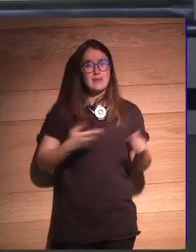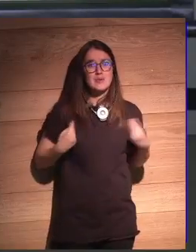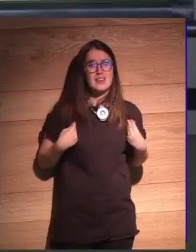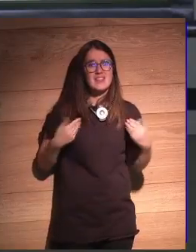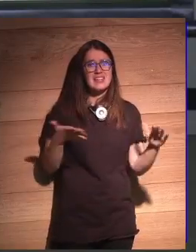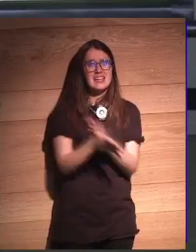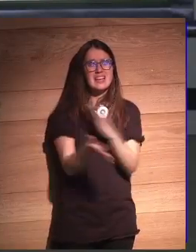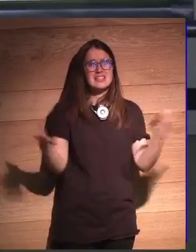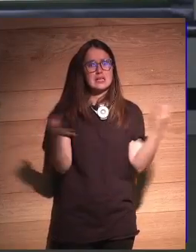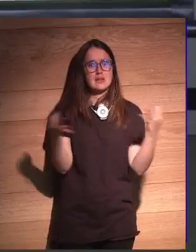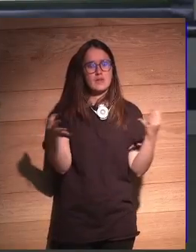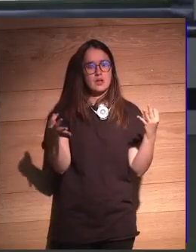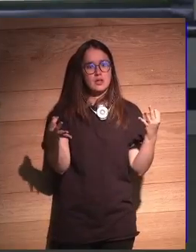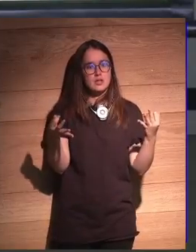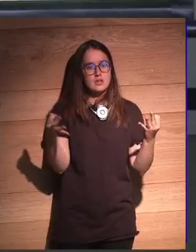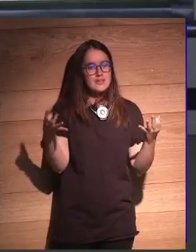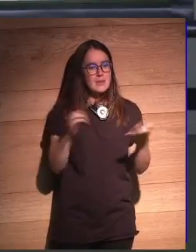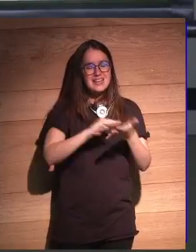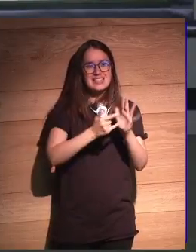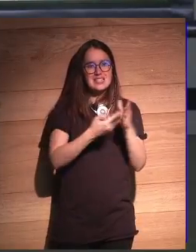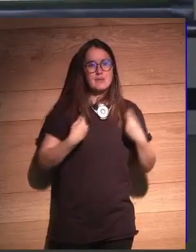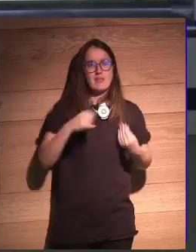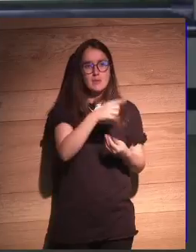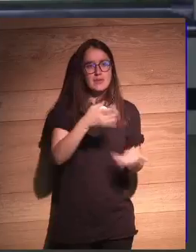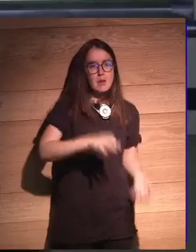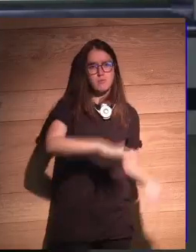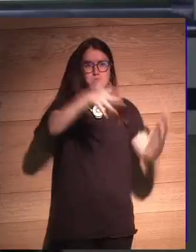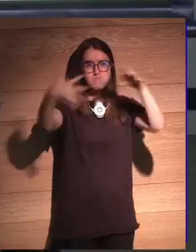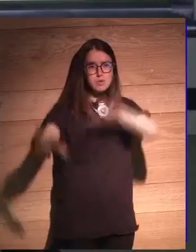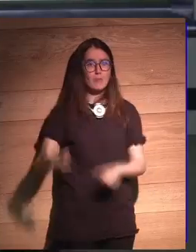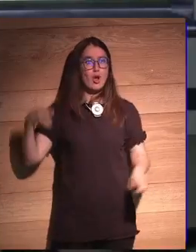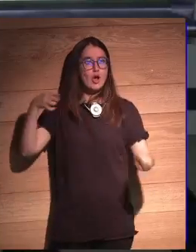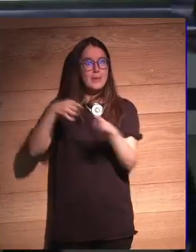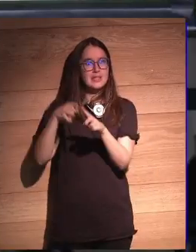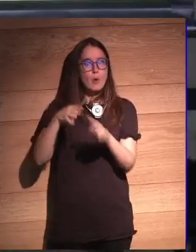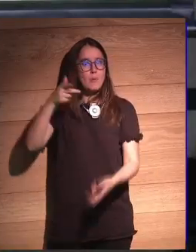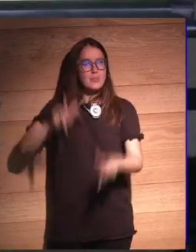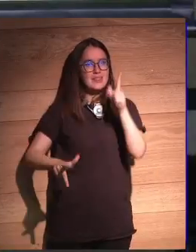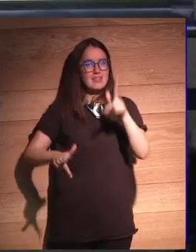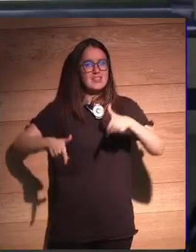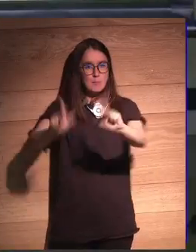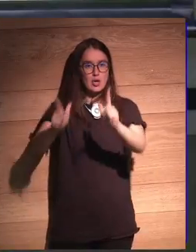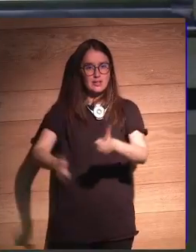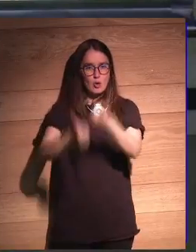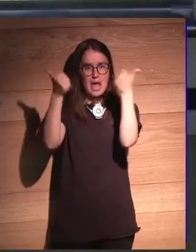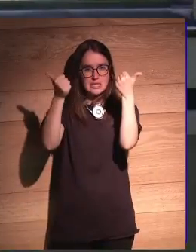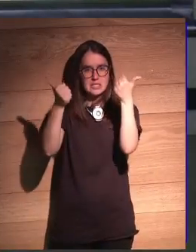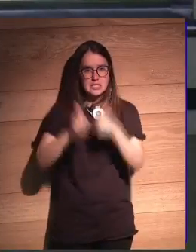to transform the housing system, to make it more democratic, to decommodify